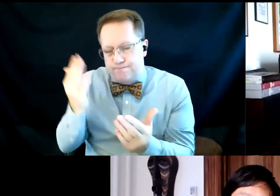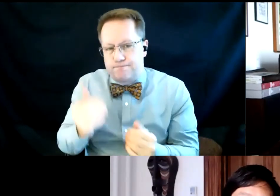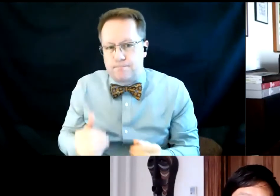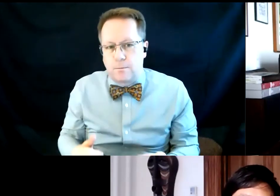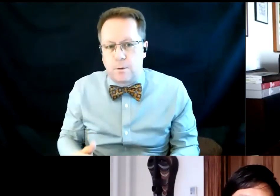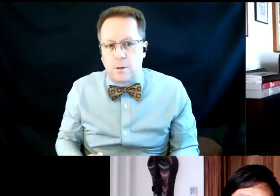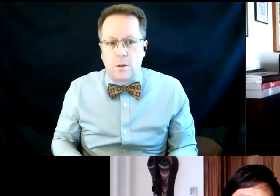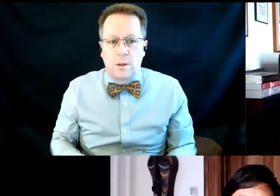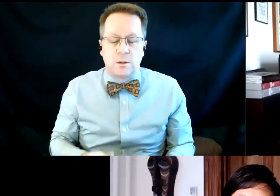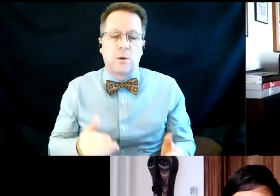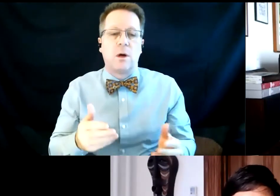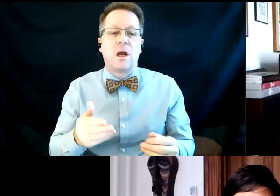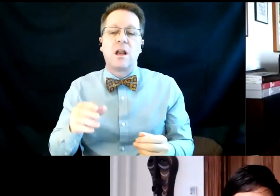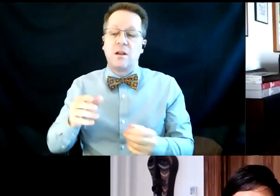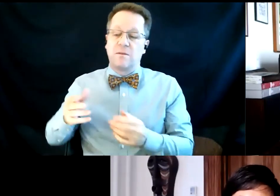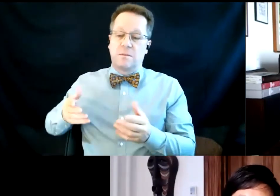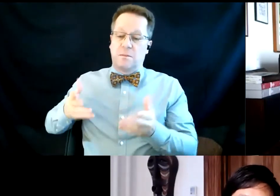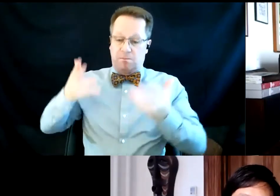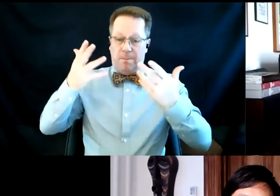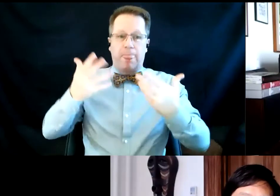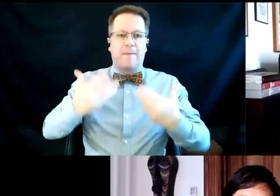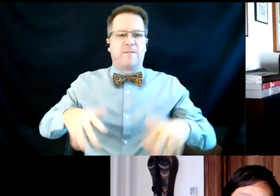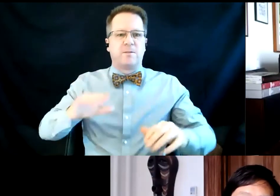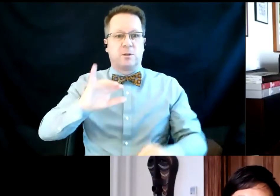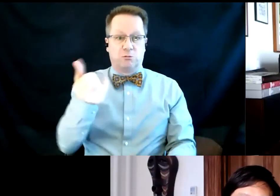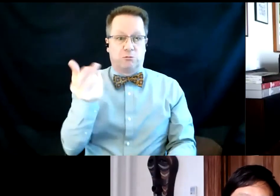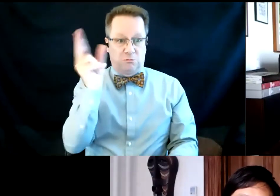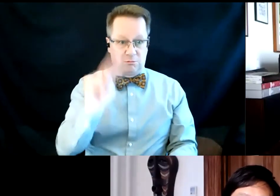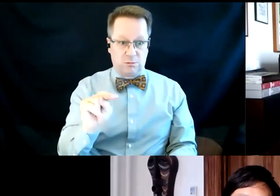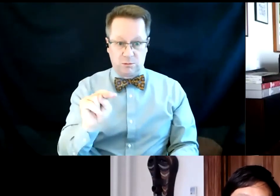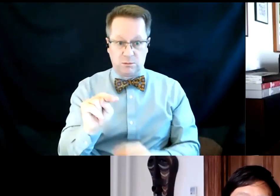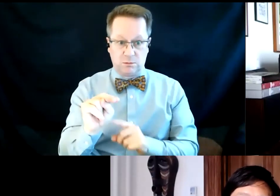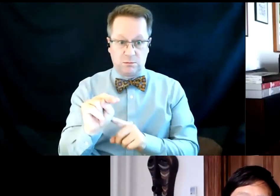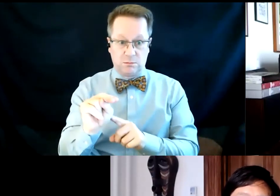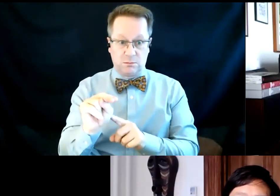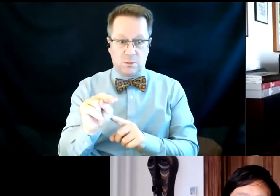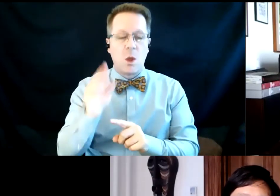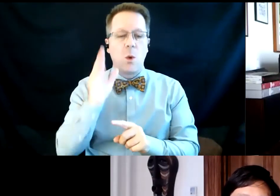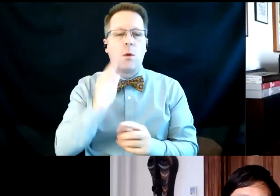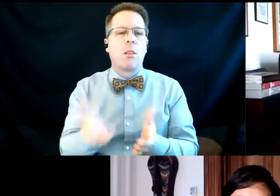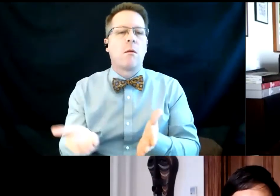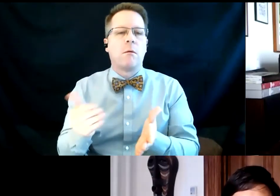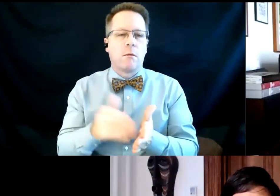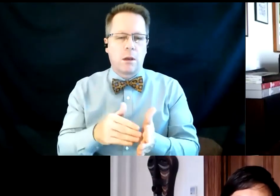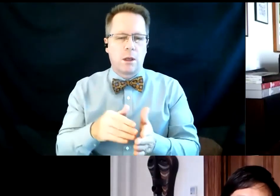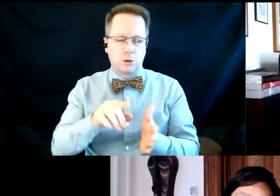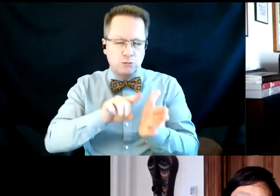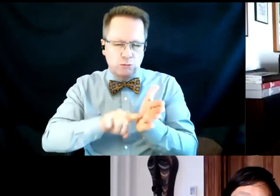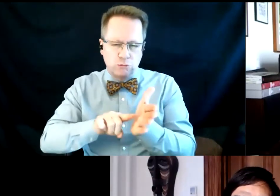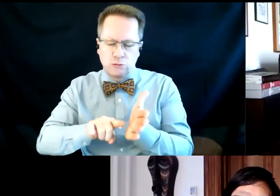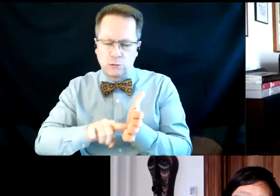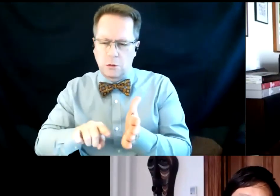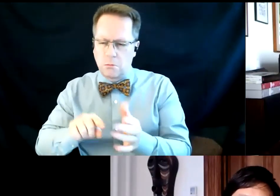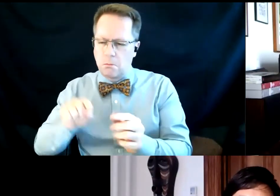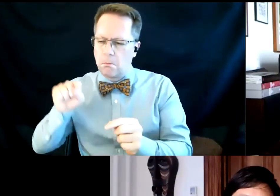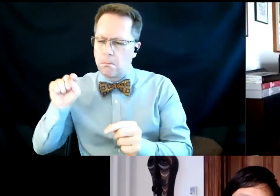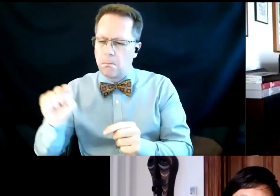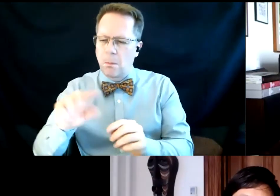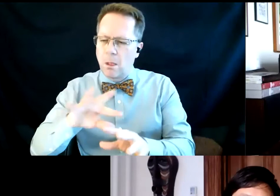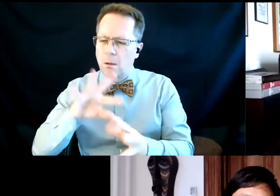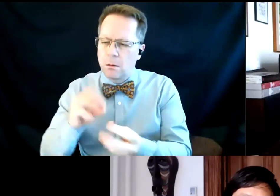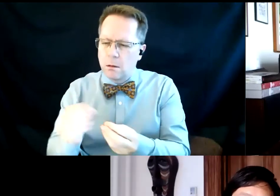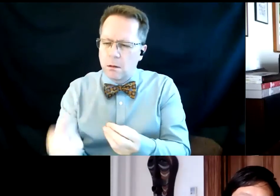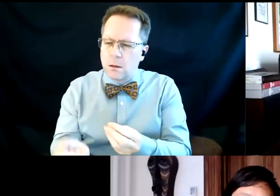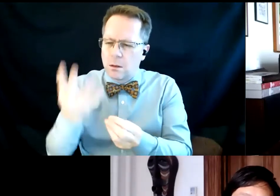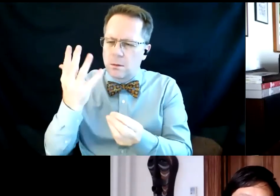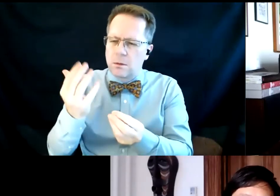those numbers look like in January. But I feel very, very confident that the court is not going to say that what Trump is trying to